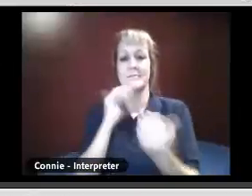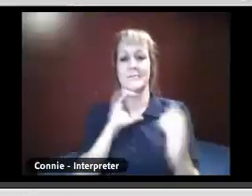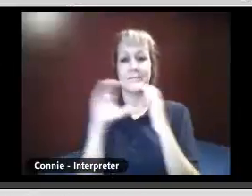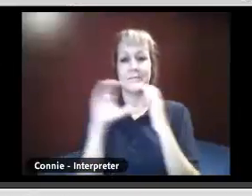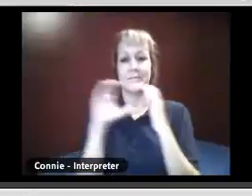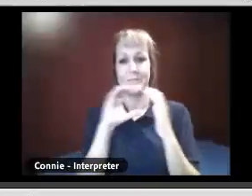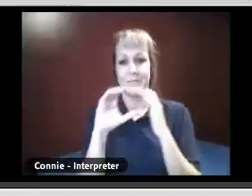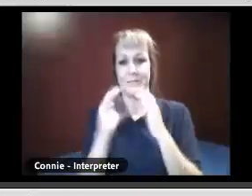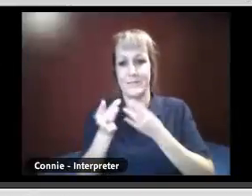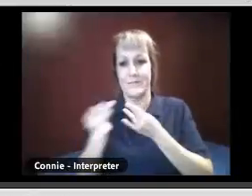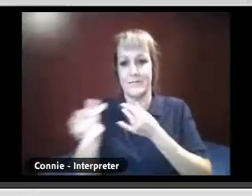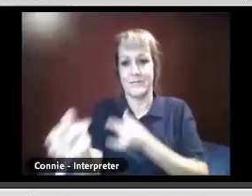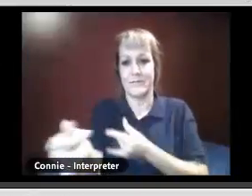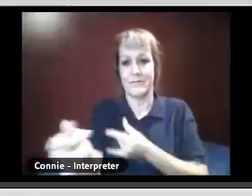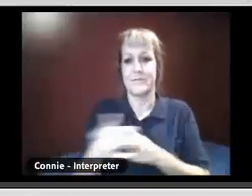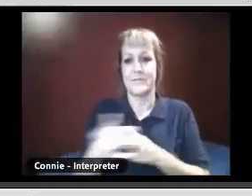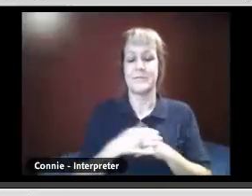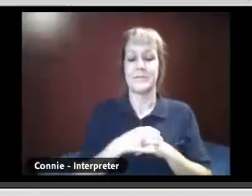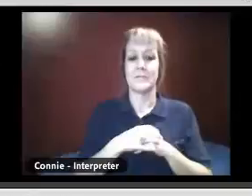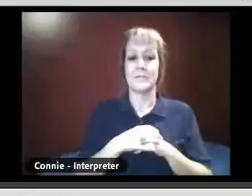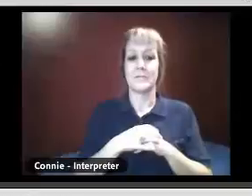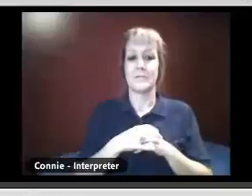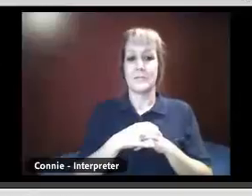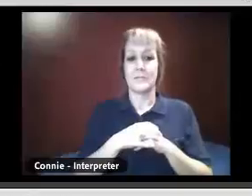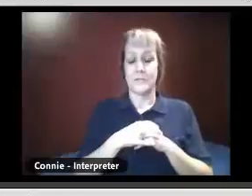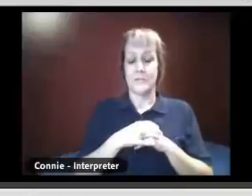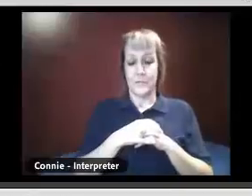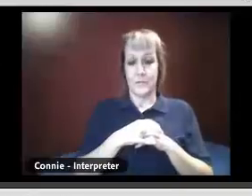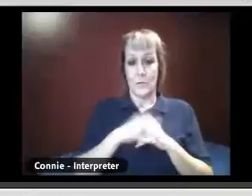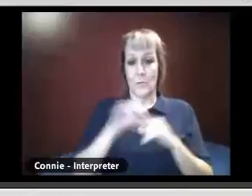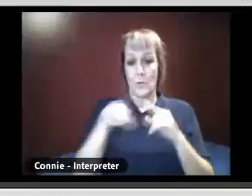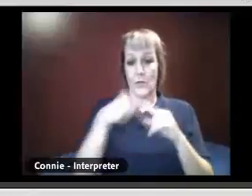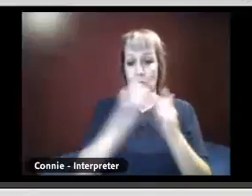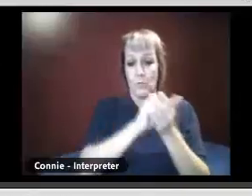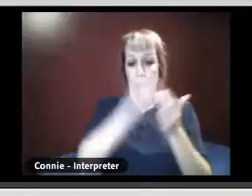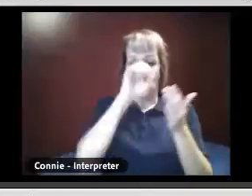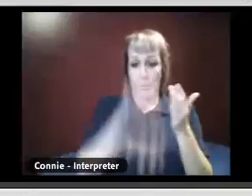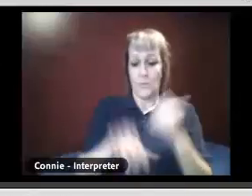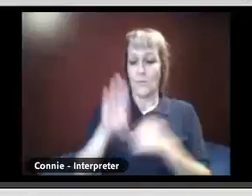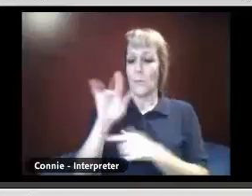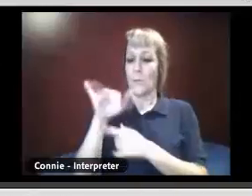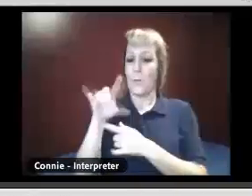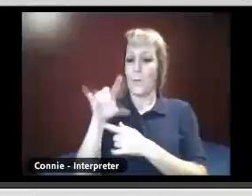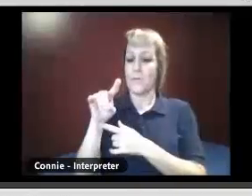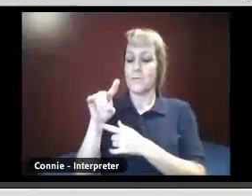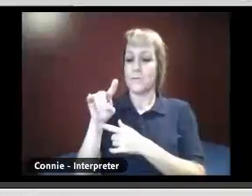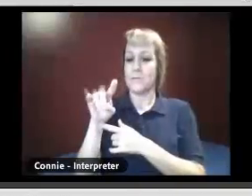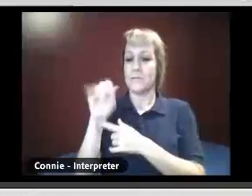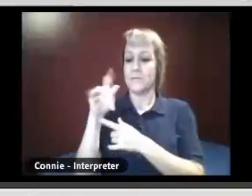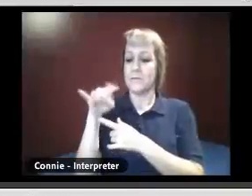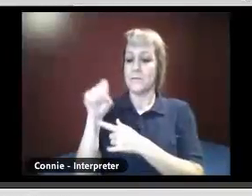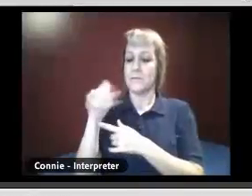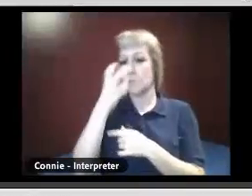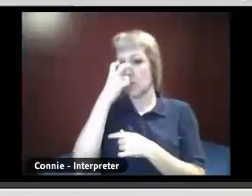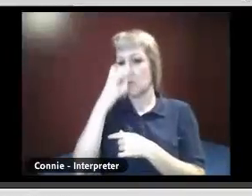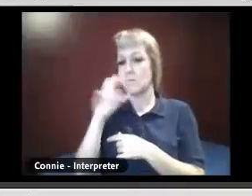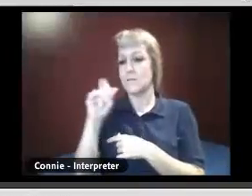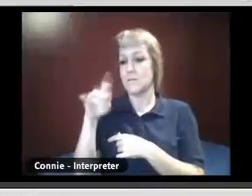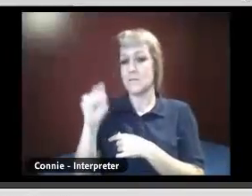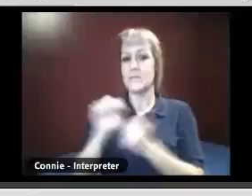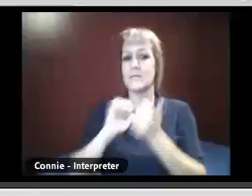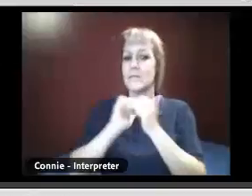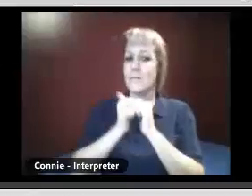flowing. The byproduct of removing blind spots is feedback, constructive feedback. How can we fix something if we don't